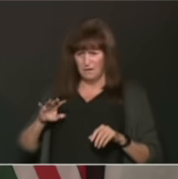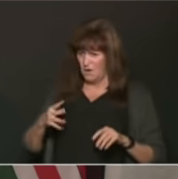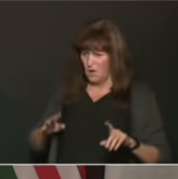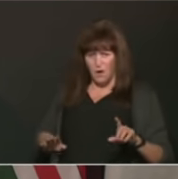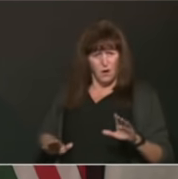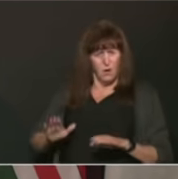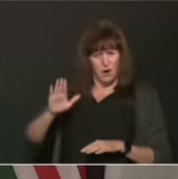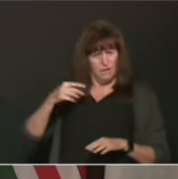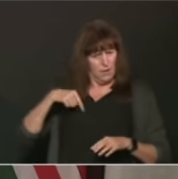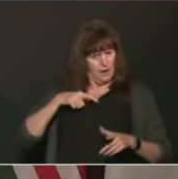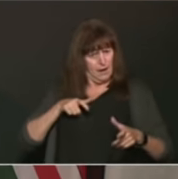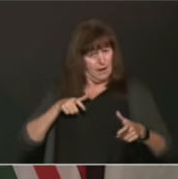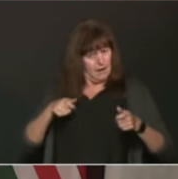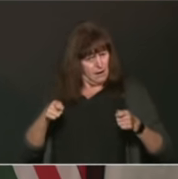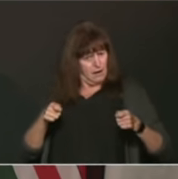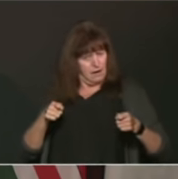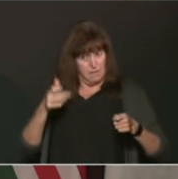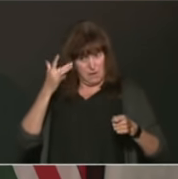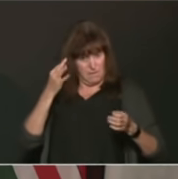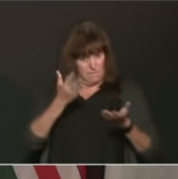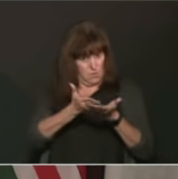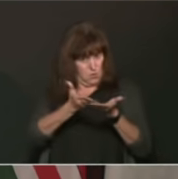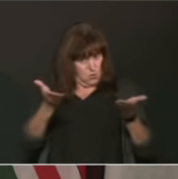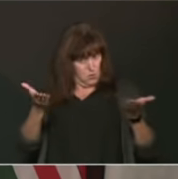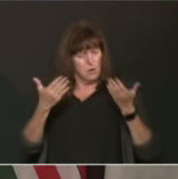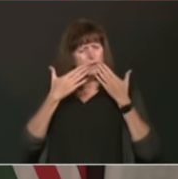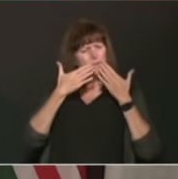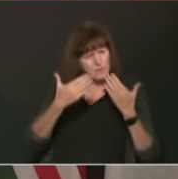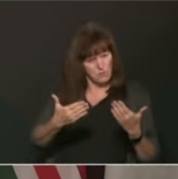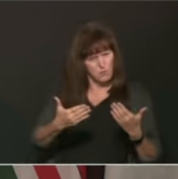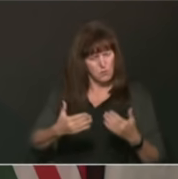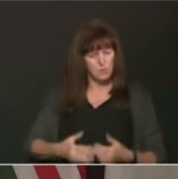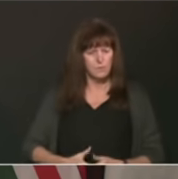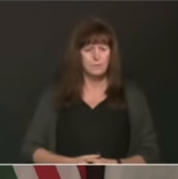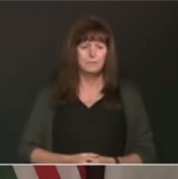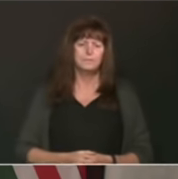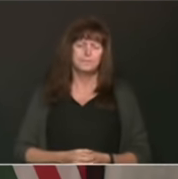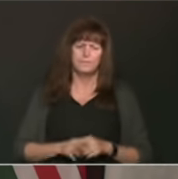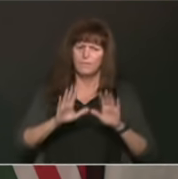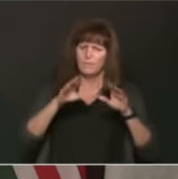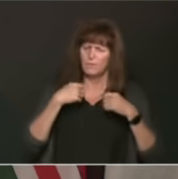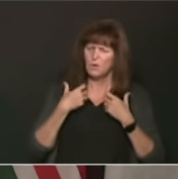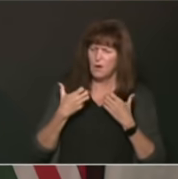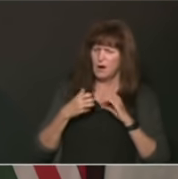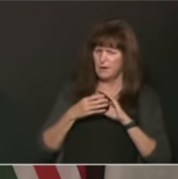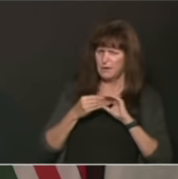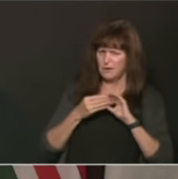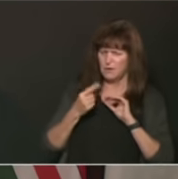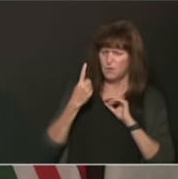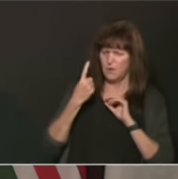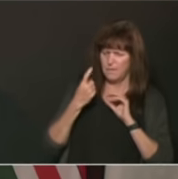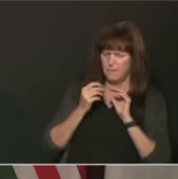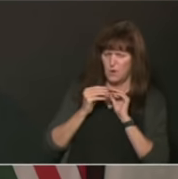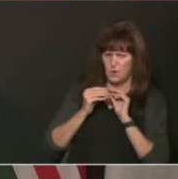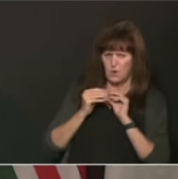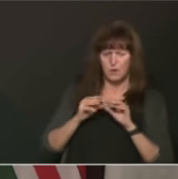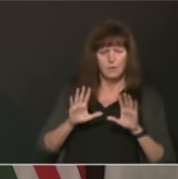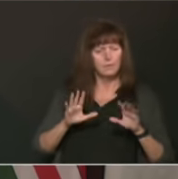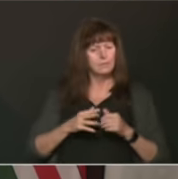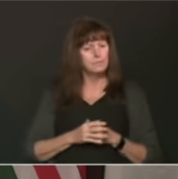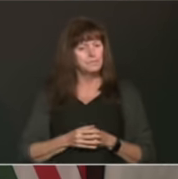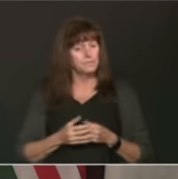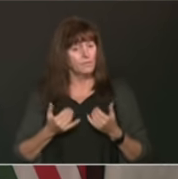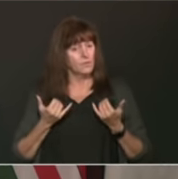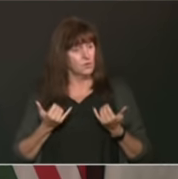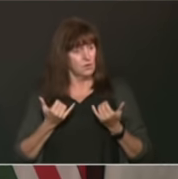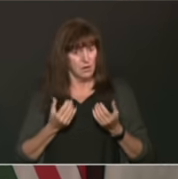Merci. And with that, thank you. One additional comment. Today, we have released further information about our third